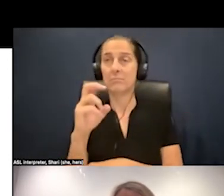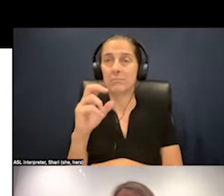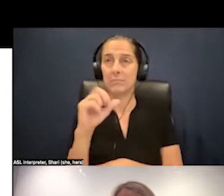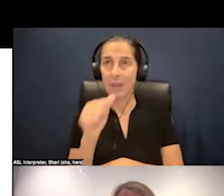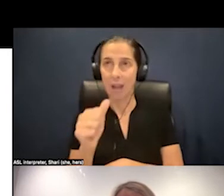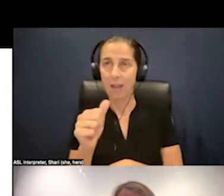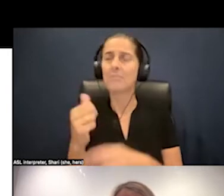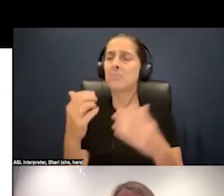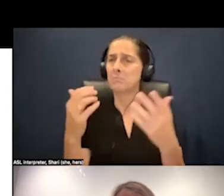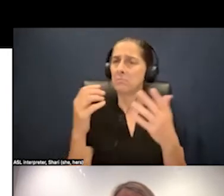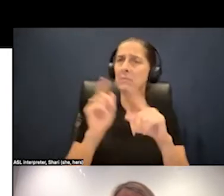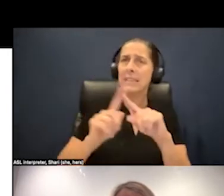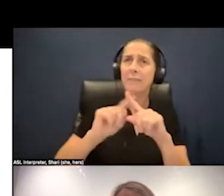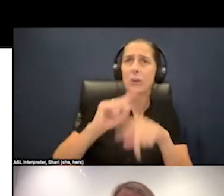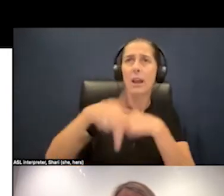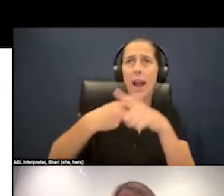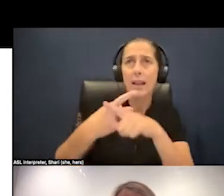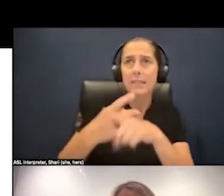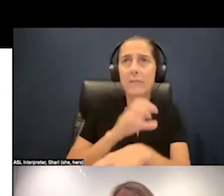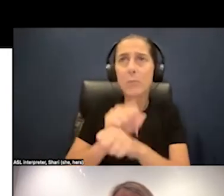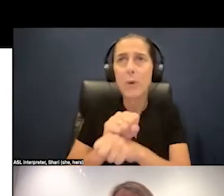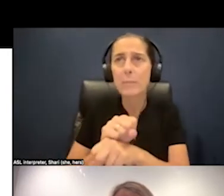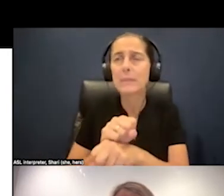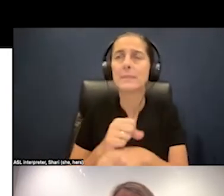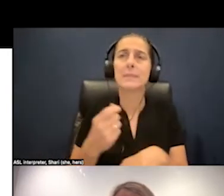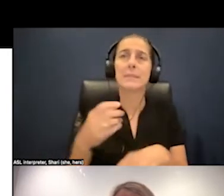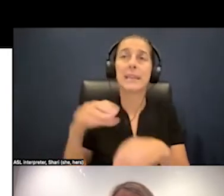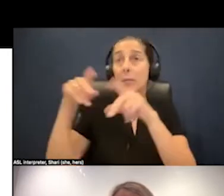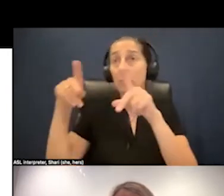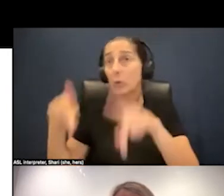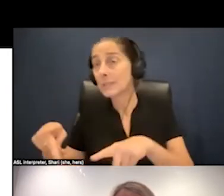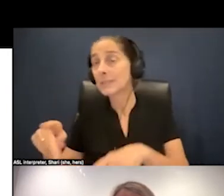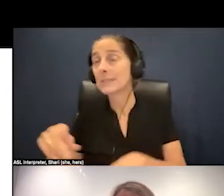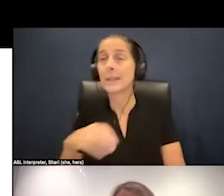and days, being able to have